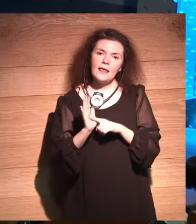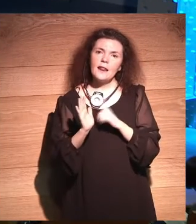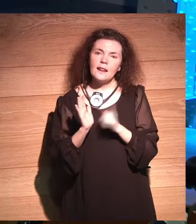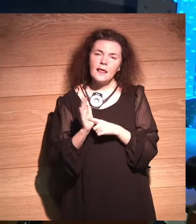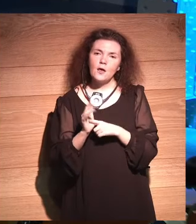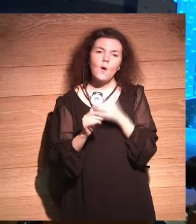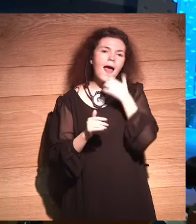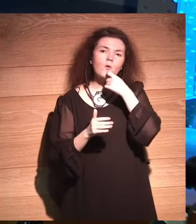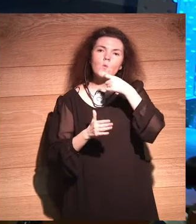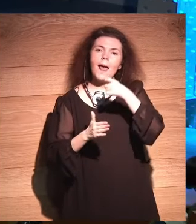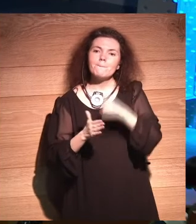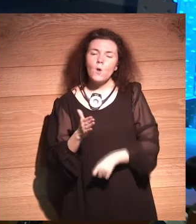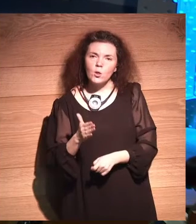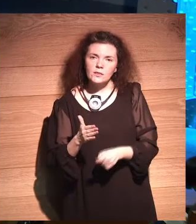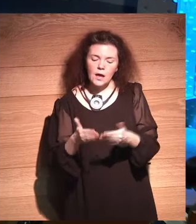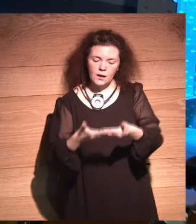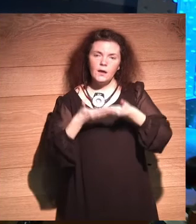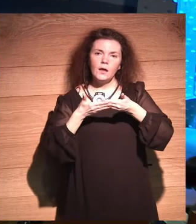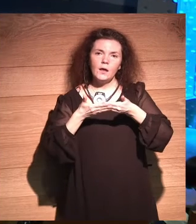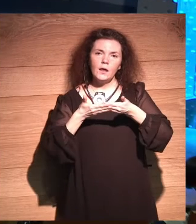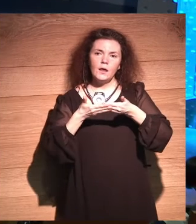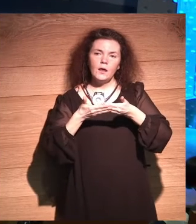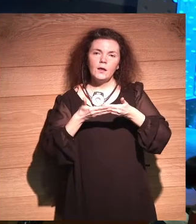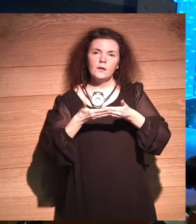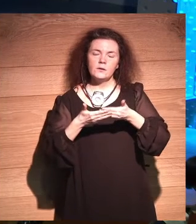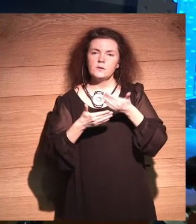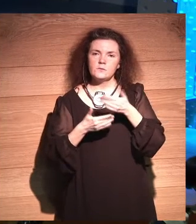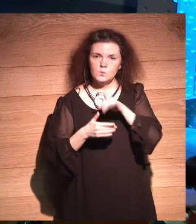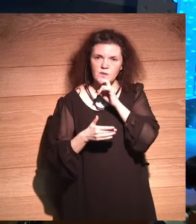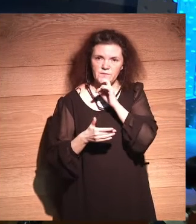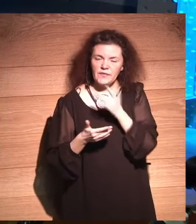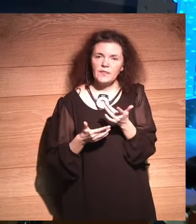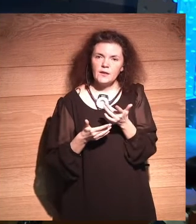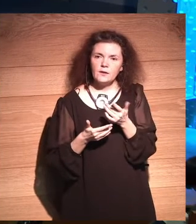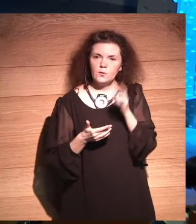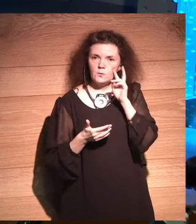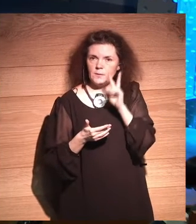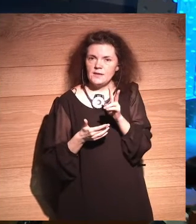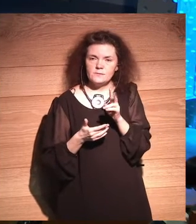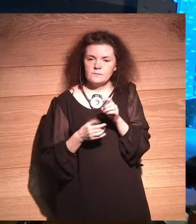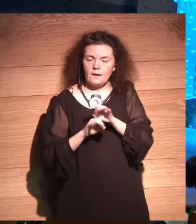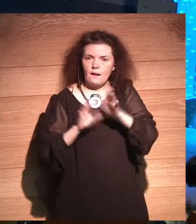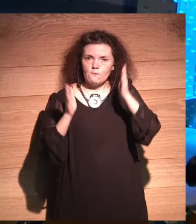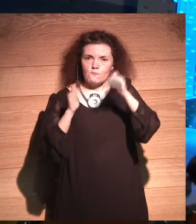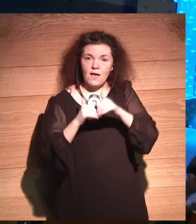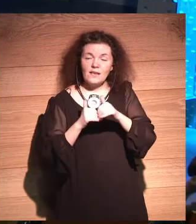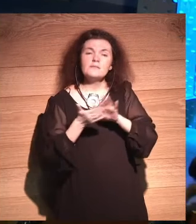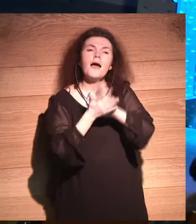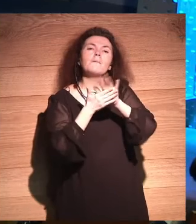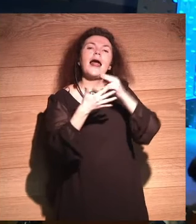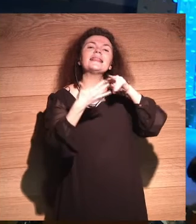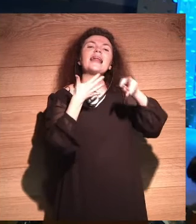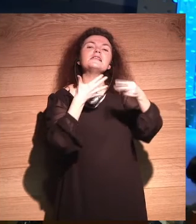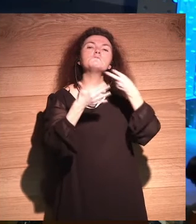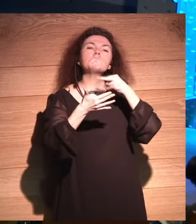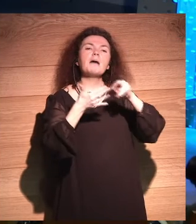understand the even sanctions, fines sometimes are really difficult to understand. And we speak